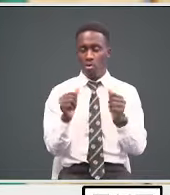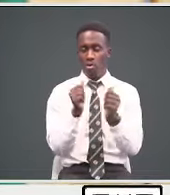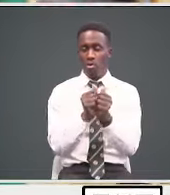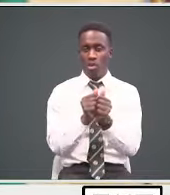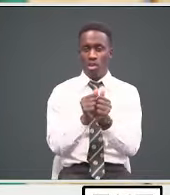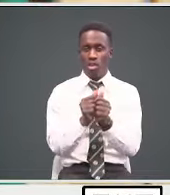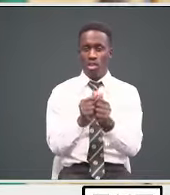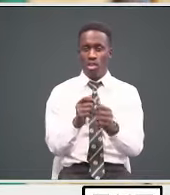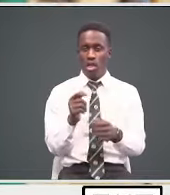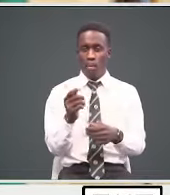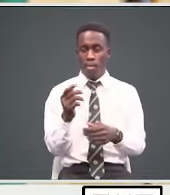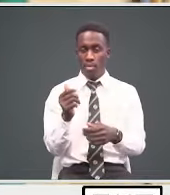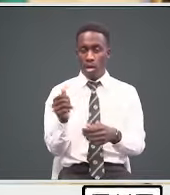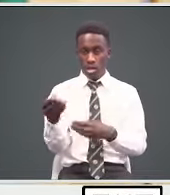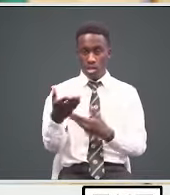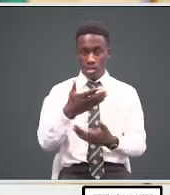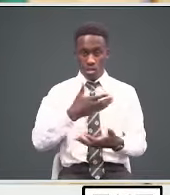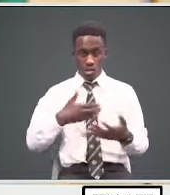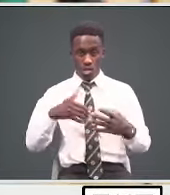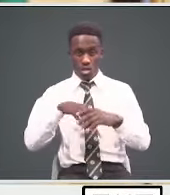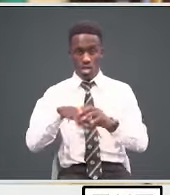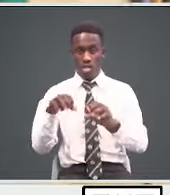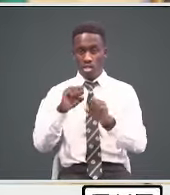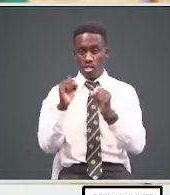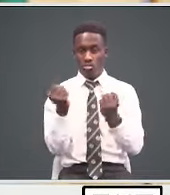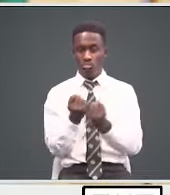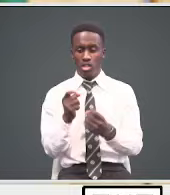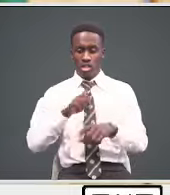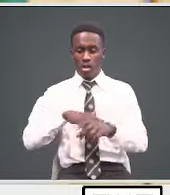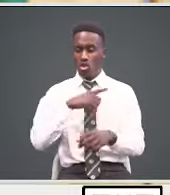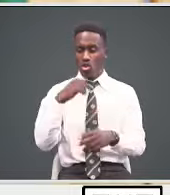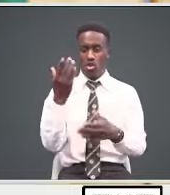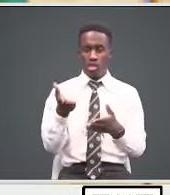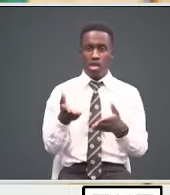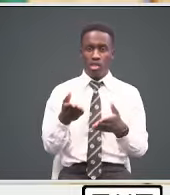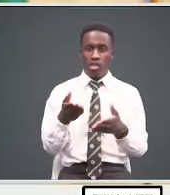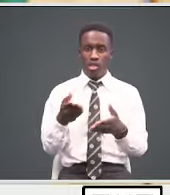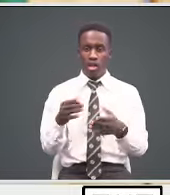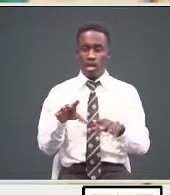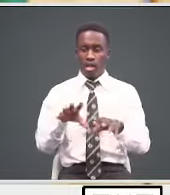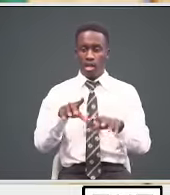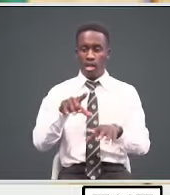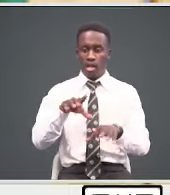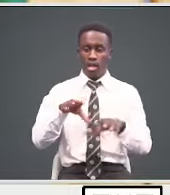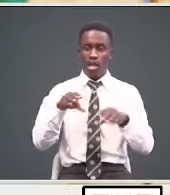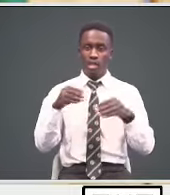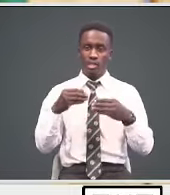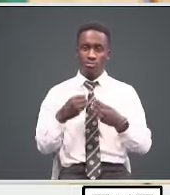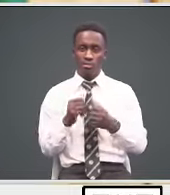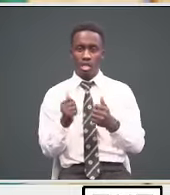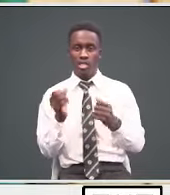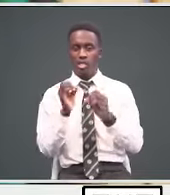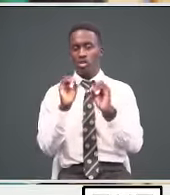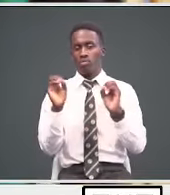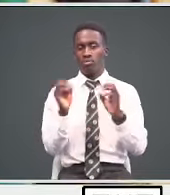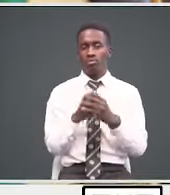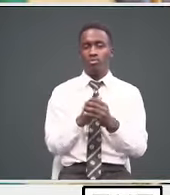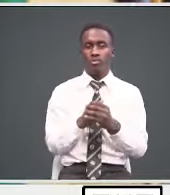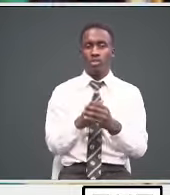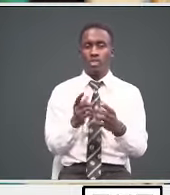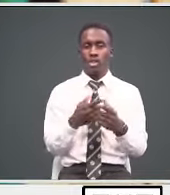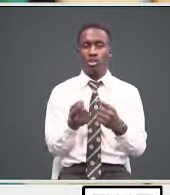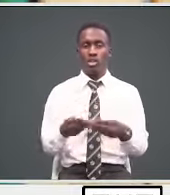flow within the Sacco. So at that point, you go there and then you cannot be in a position to get given amount of money. Then